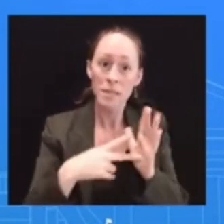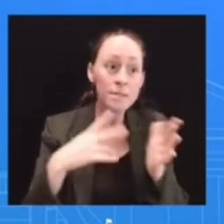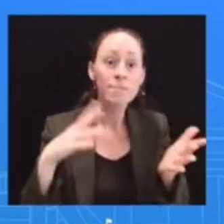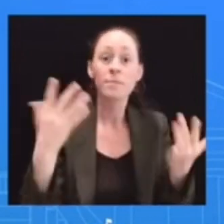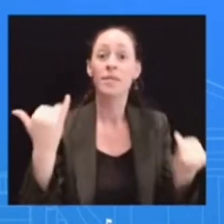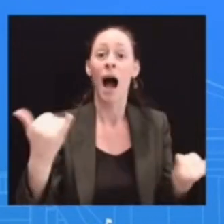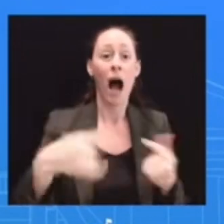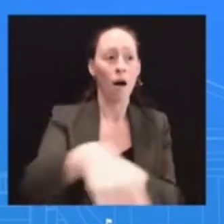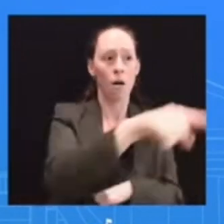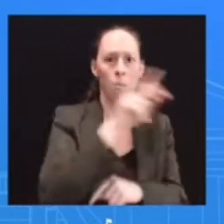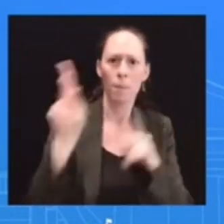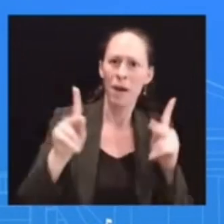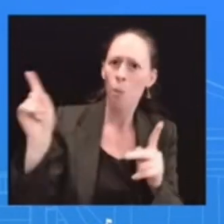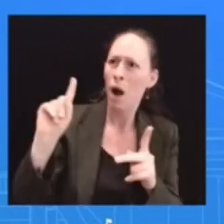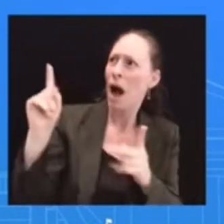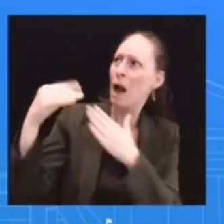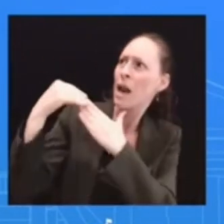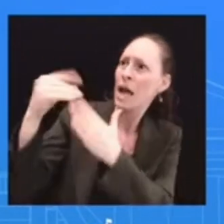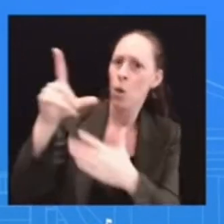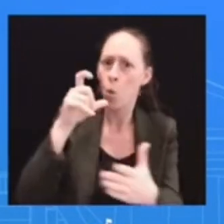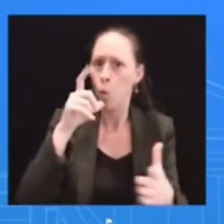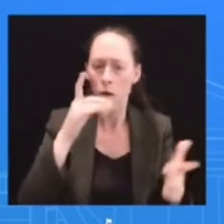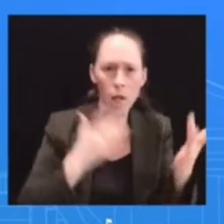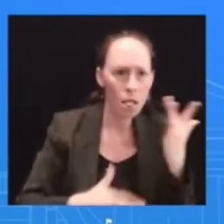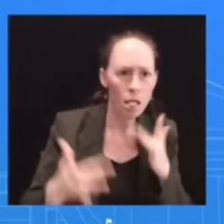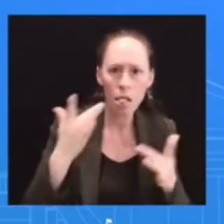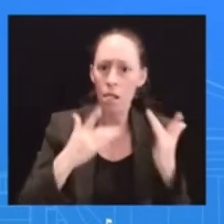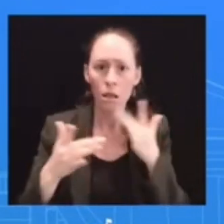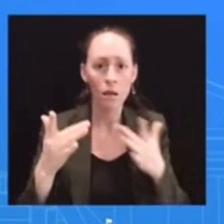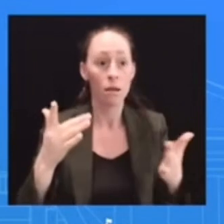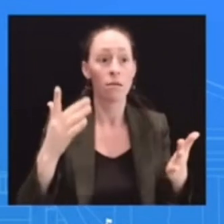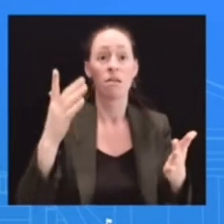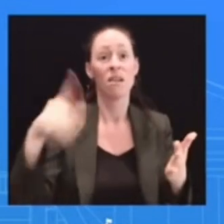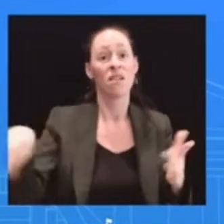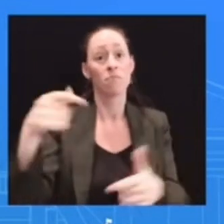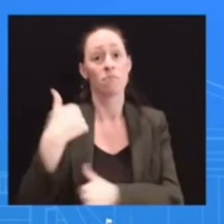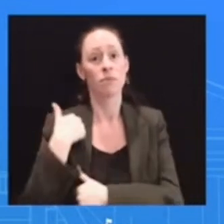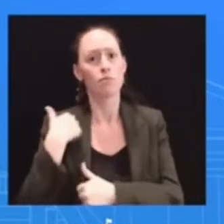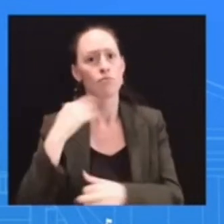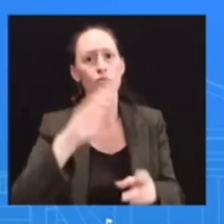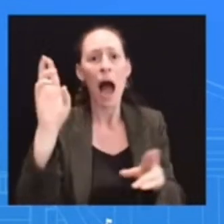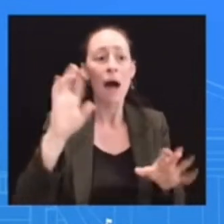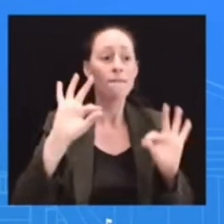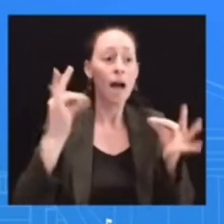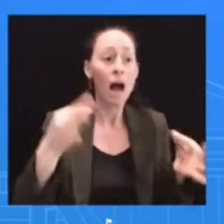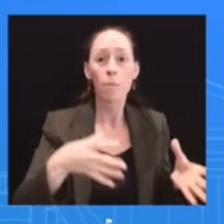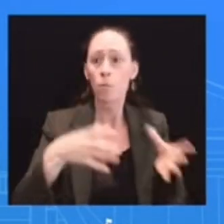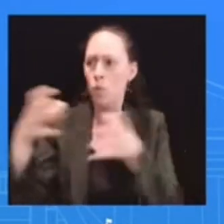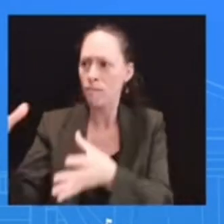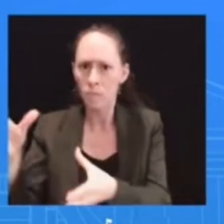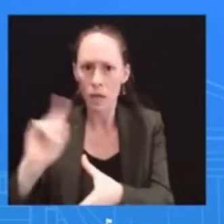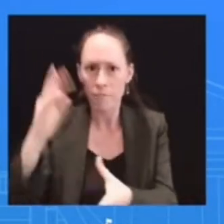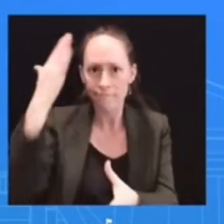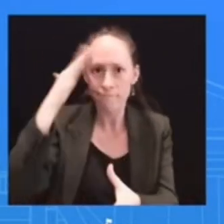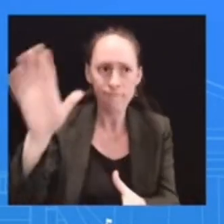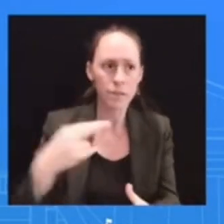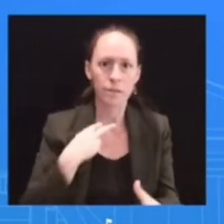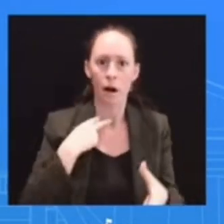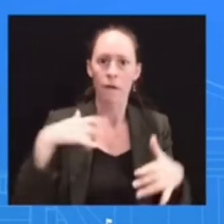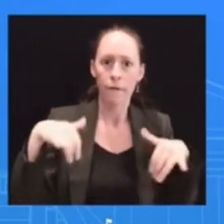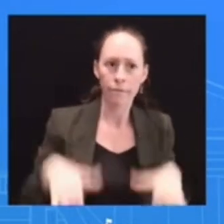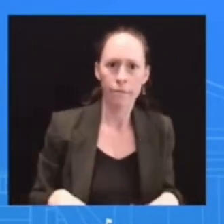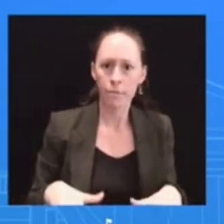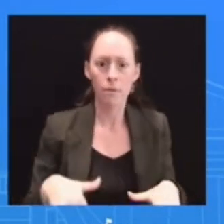where spouses will work, where children will go to school. Senator Tuberville himself said